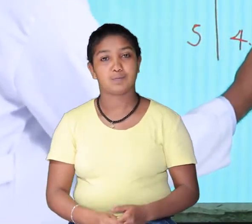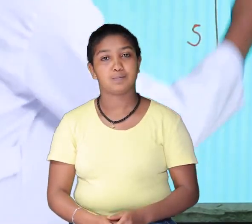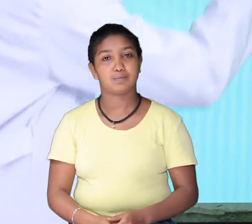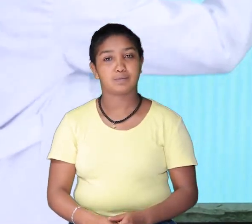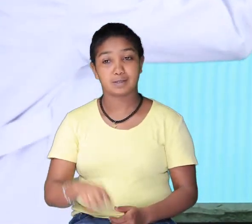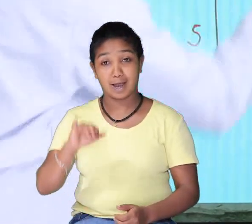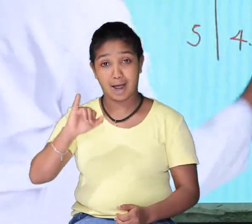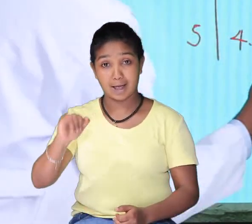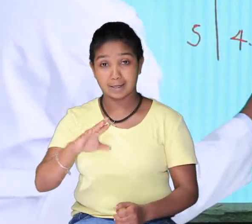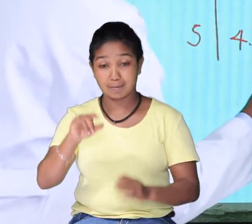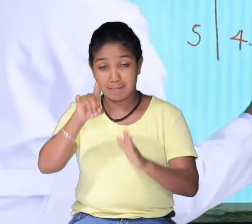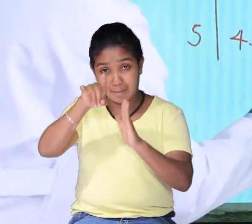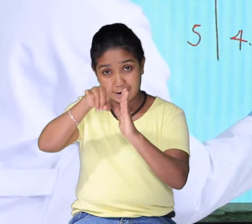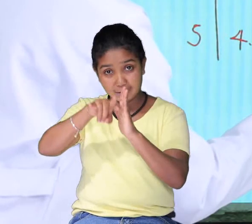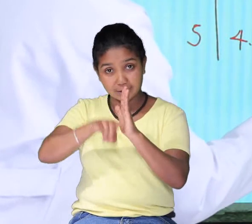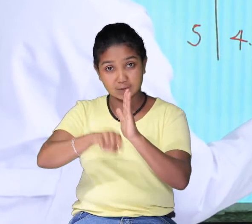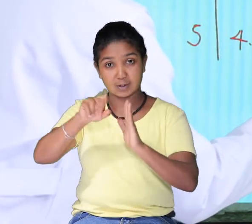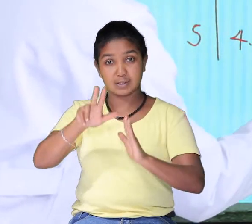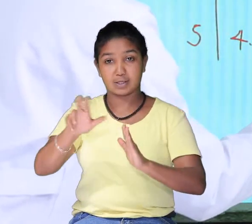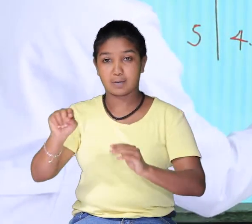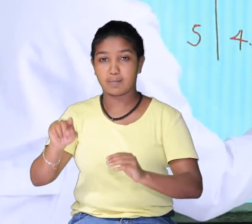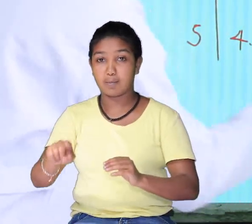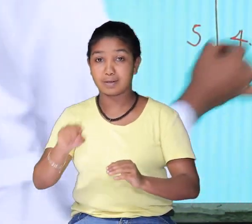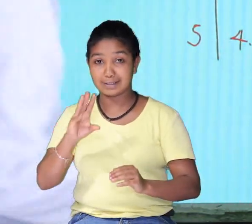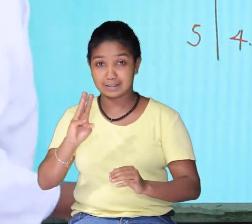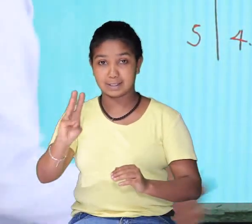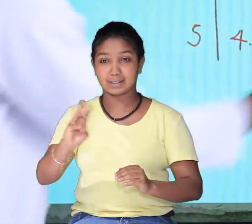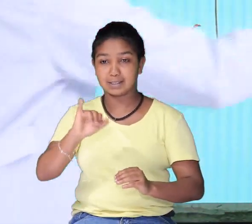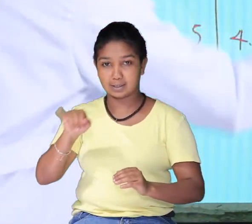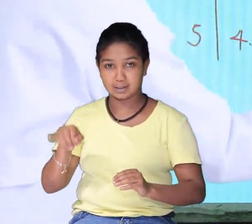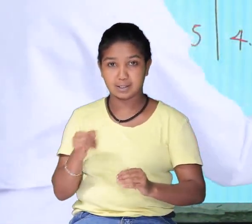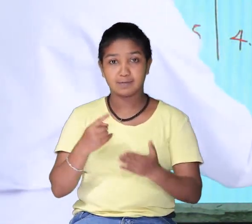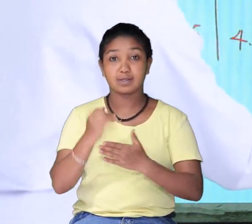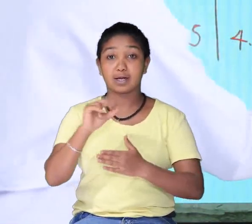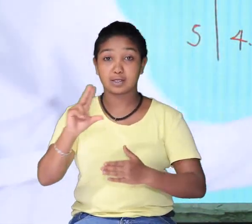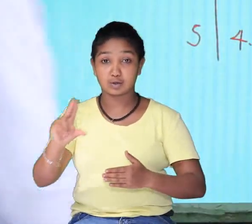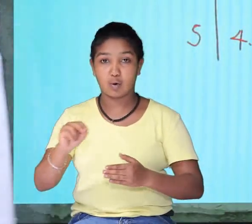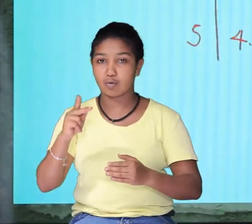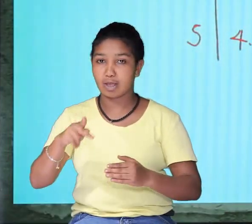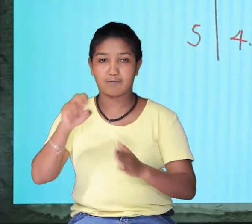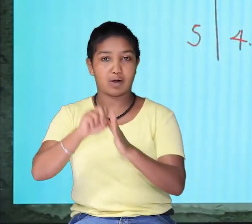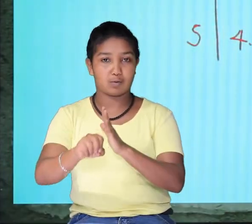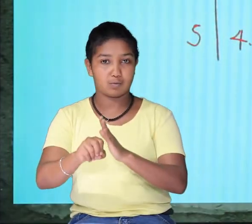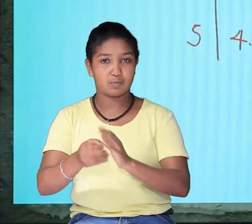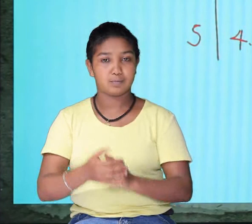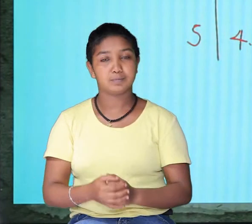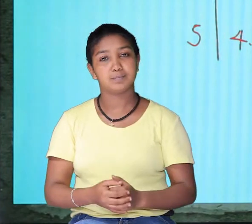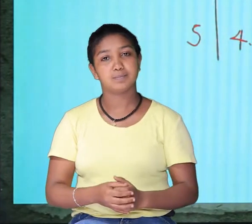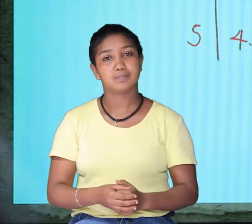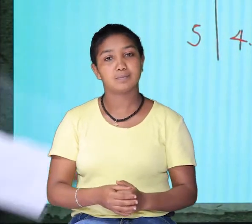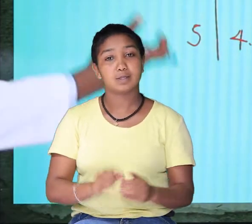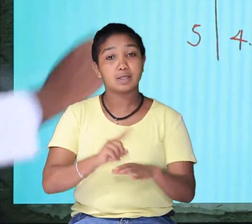4.2 in the I minus 3.6 in the J. There is no K value actually. There is no K